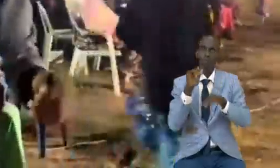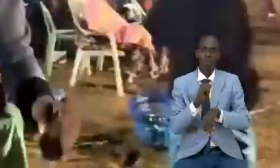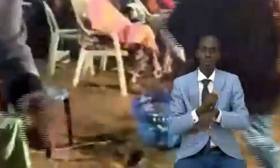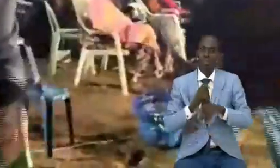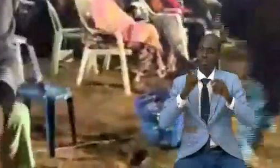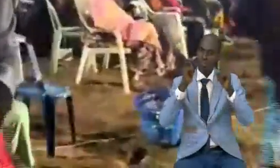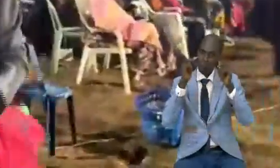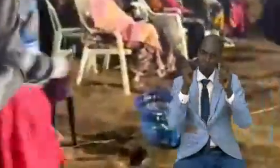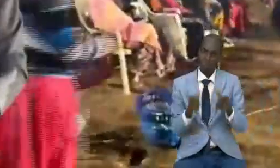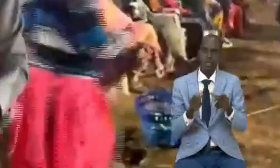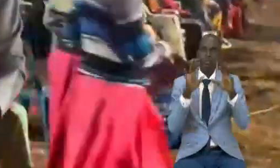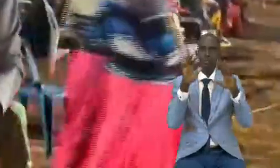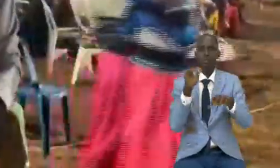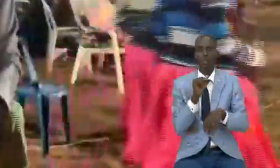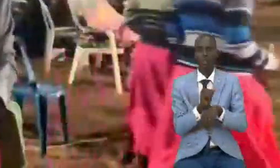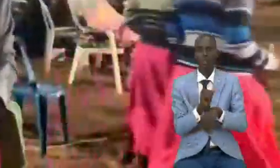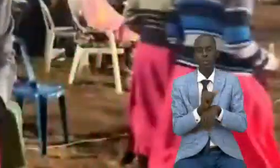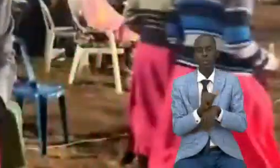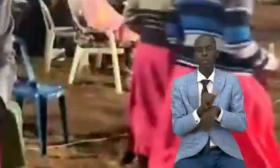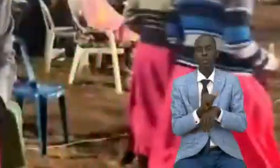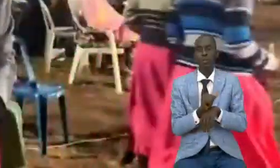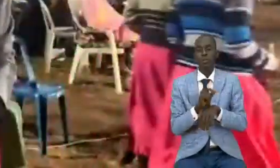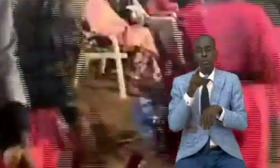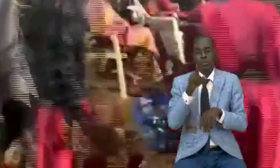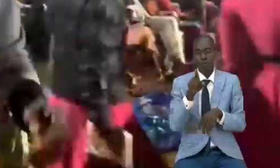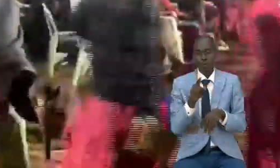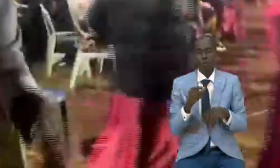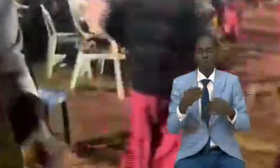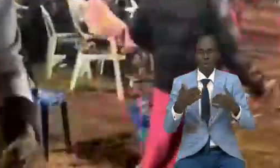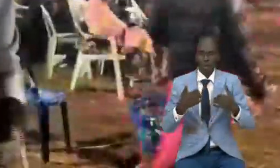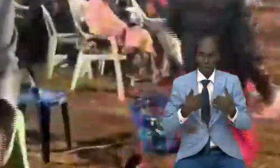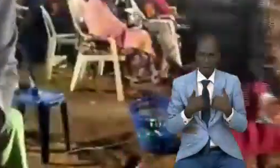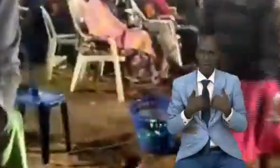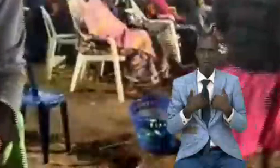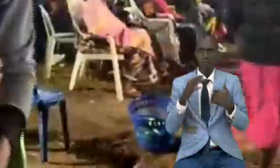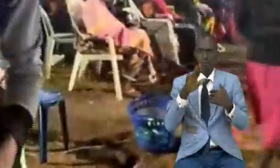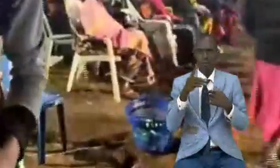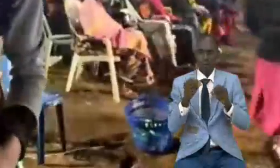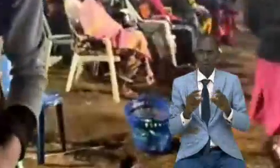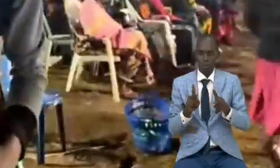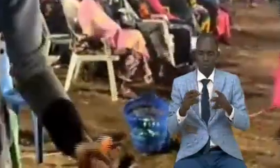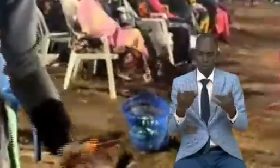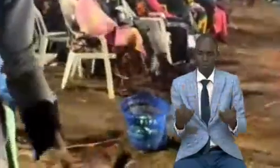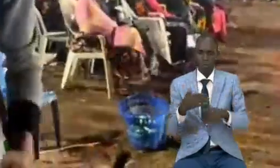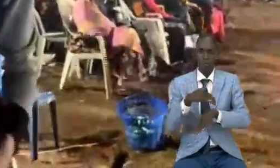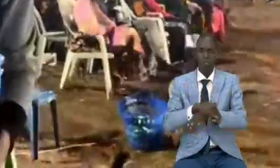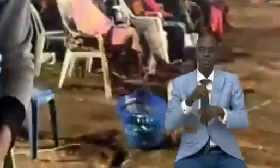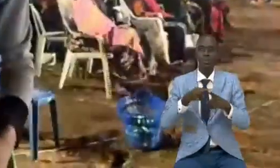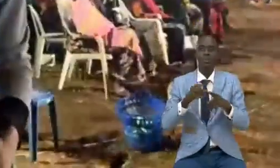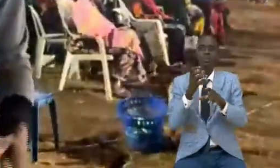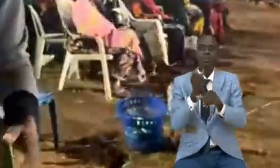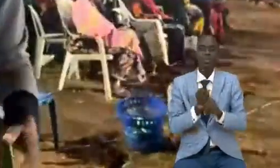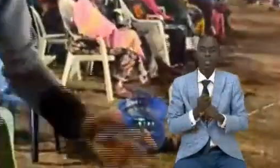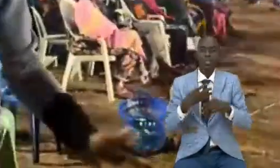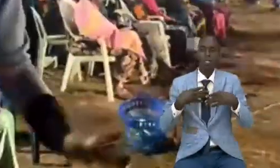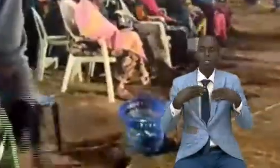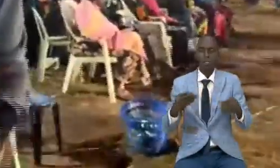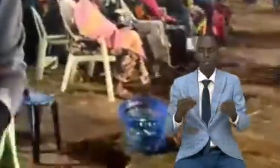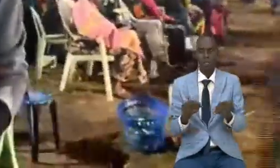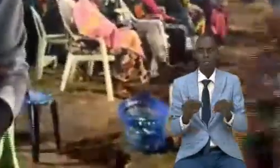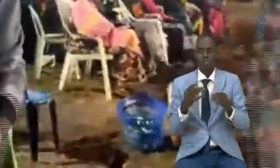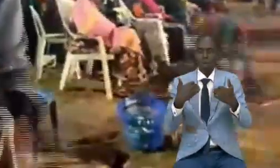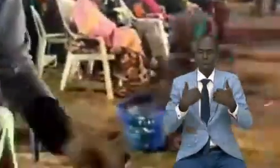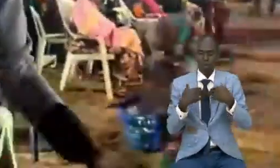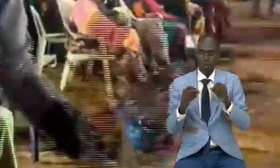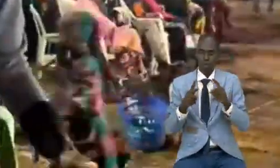Don't forget, this is the Supernatural Conference Global Crusade, right here at Emirates in Nigeria. And here we